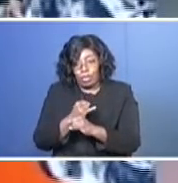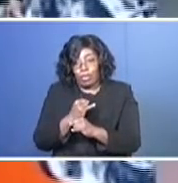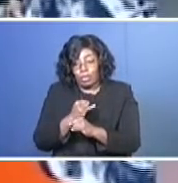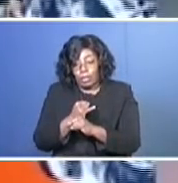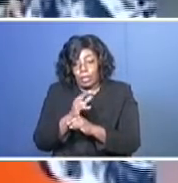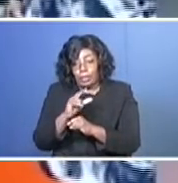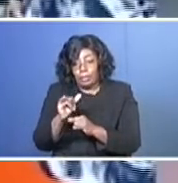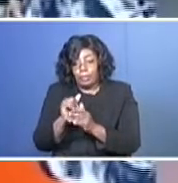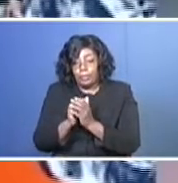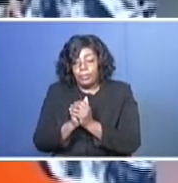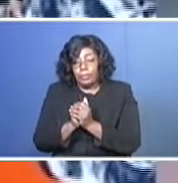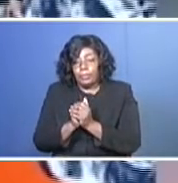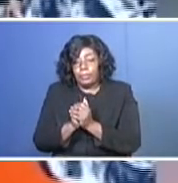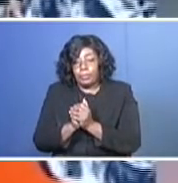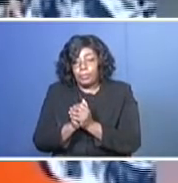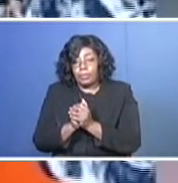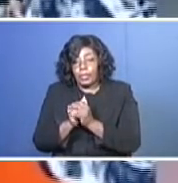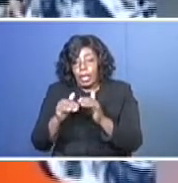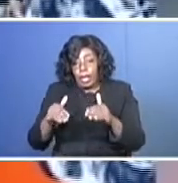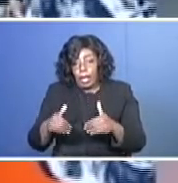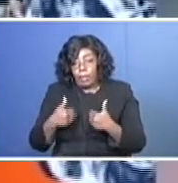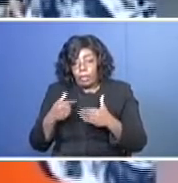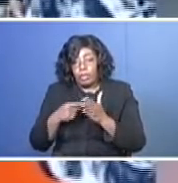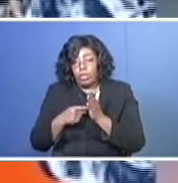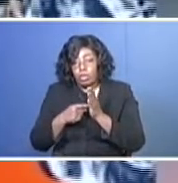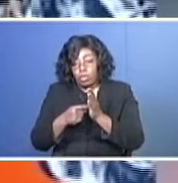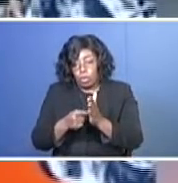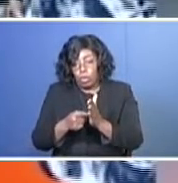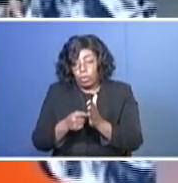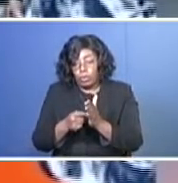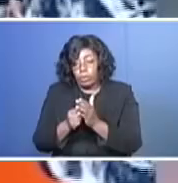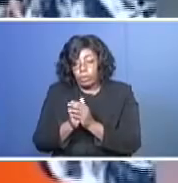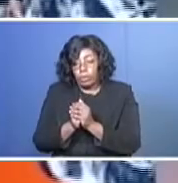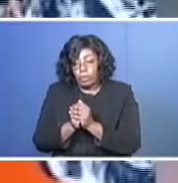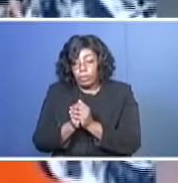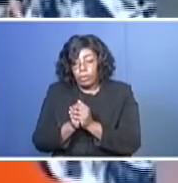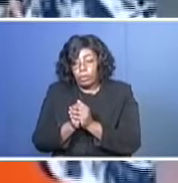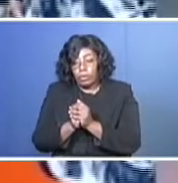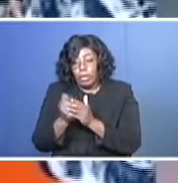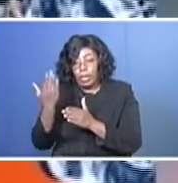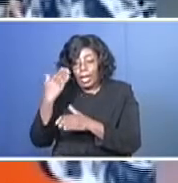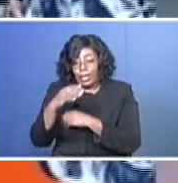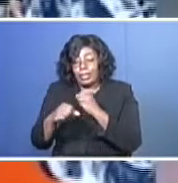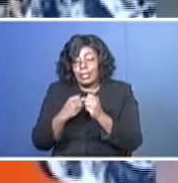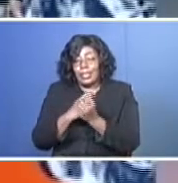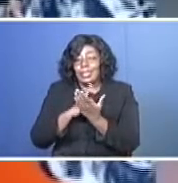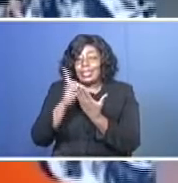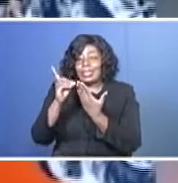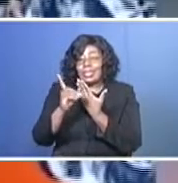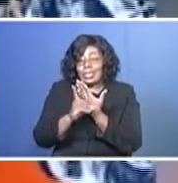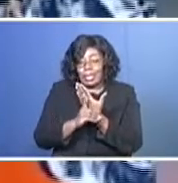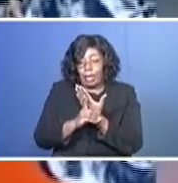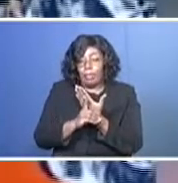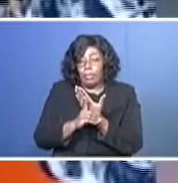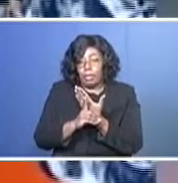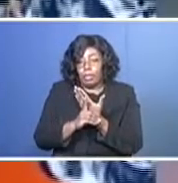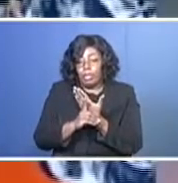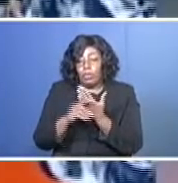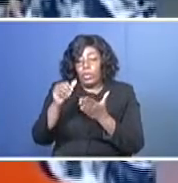also had the pleasure to show internationally with Turn. Last year in December we did the Untitled Art